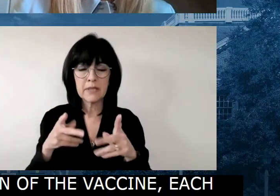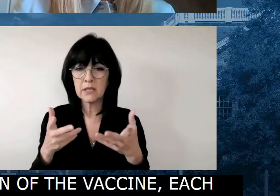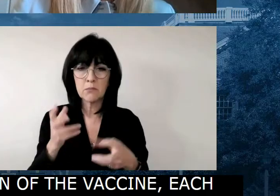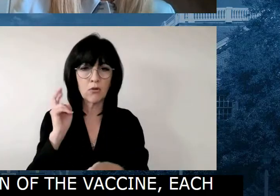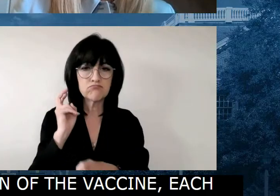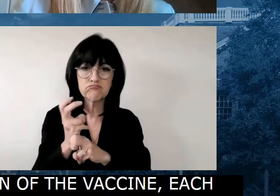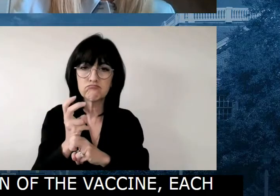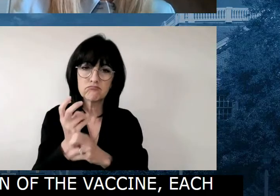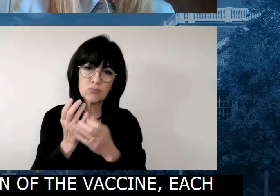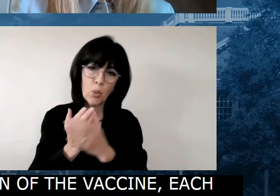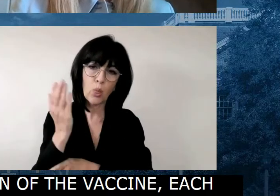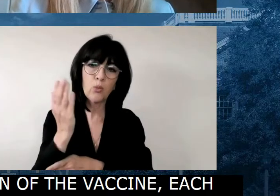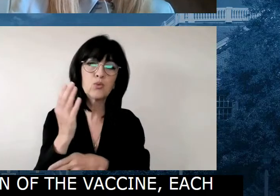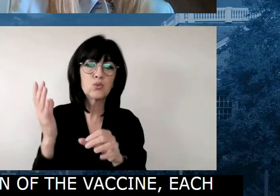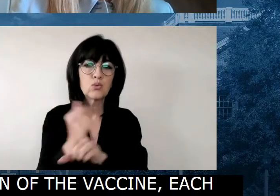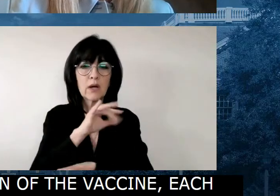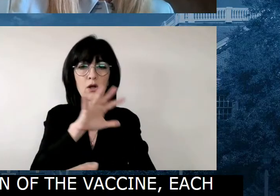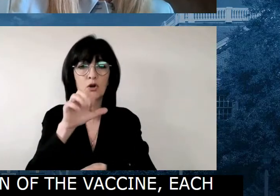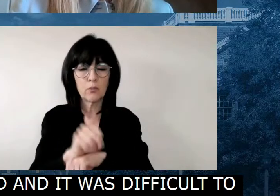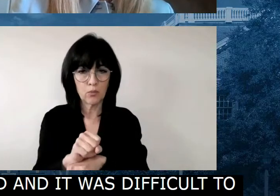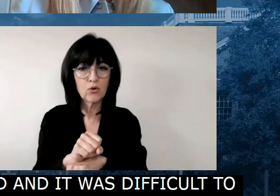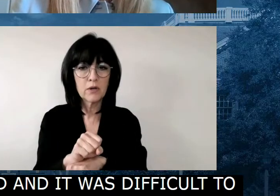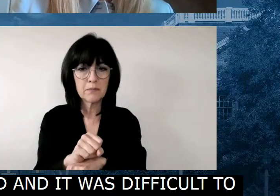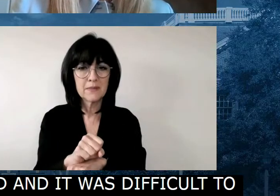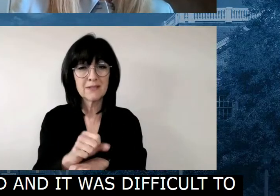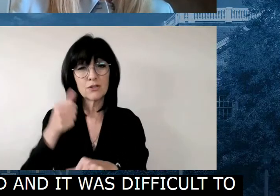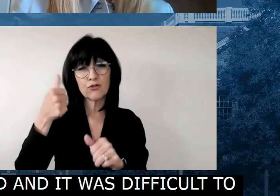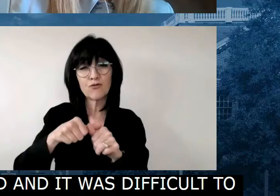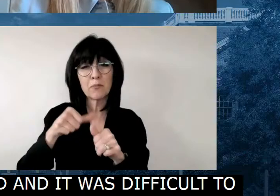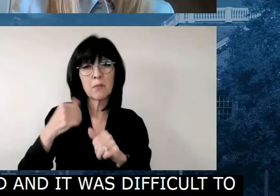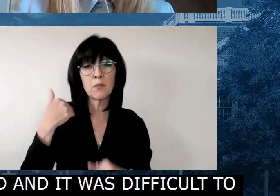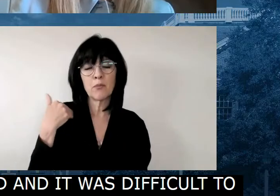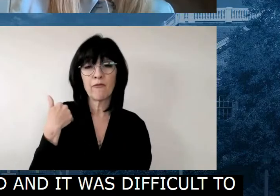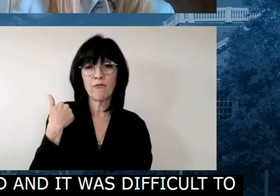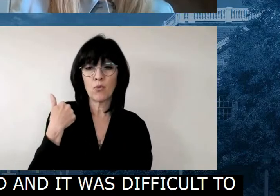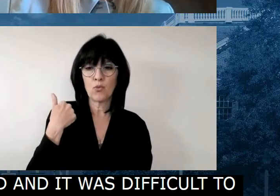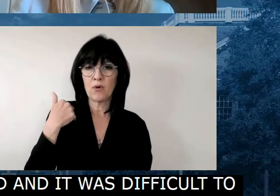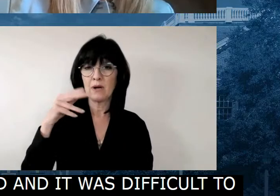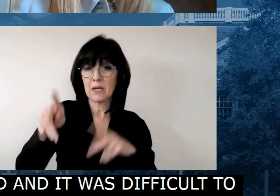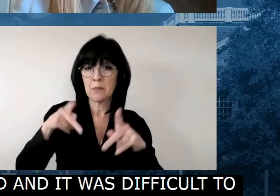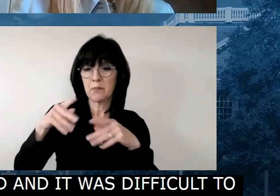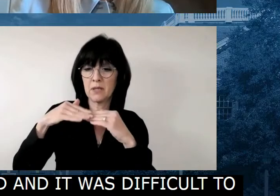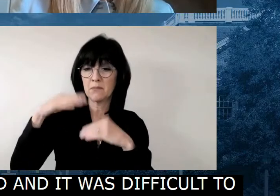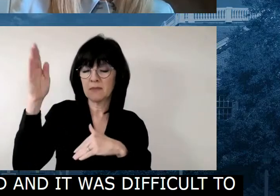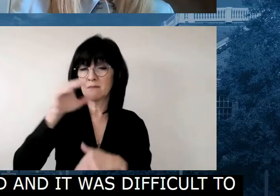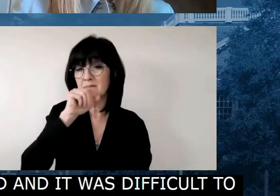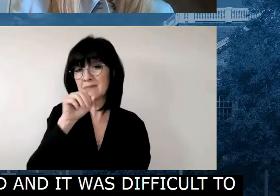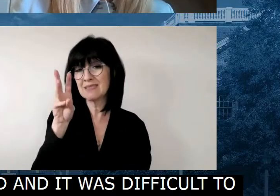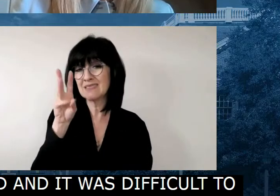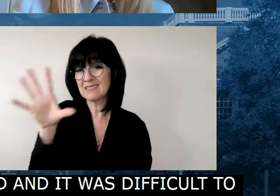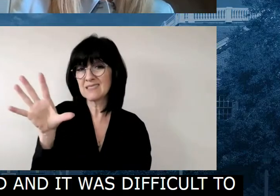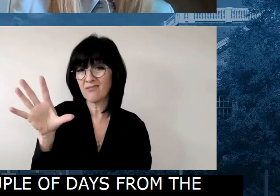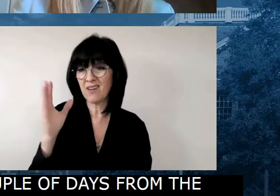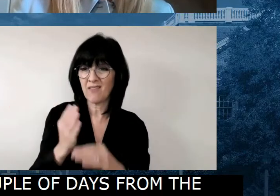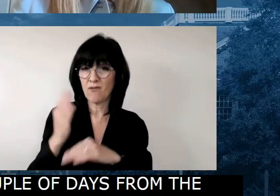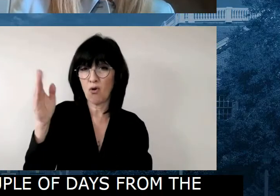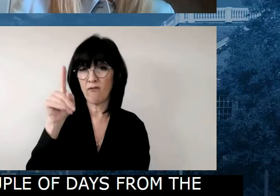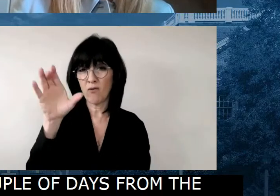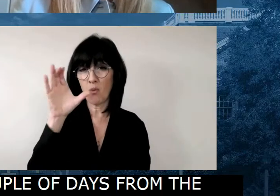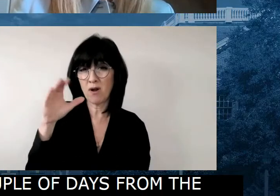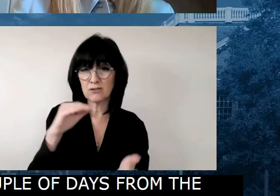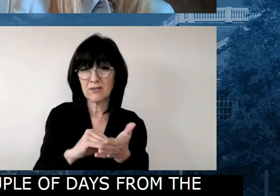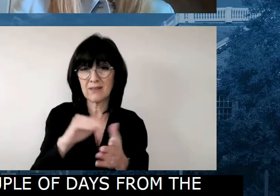first couple of days of the signups from the 65 and older population, over 100,000 people signed up. which was